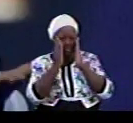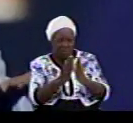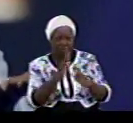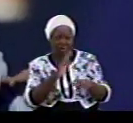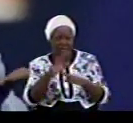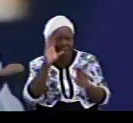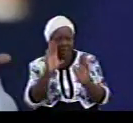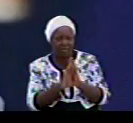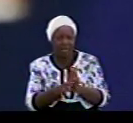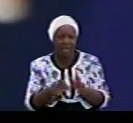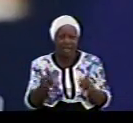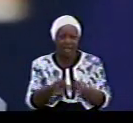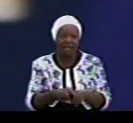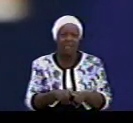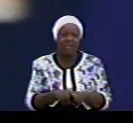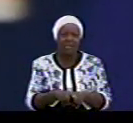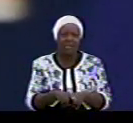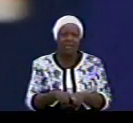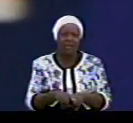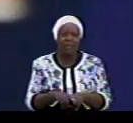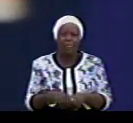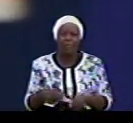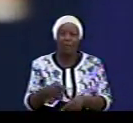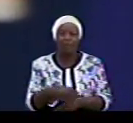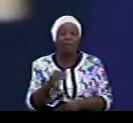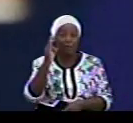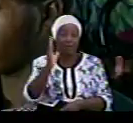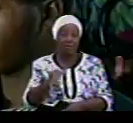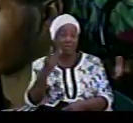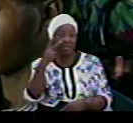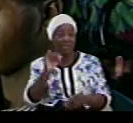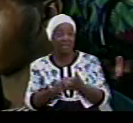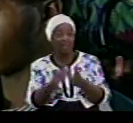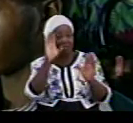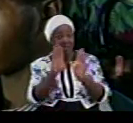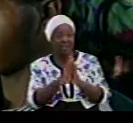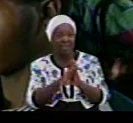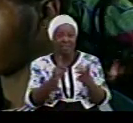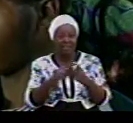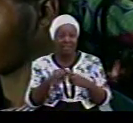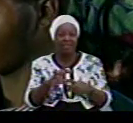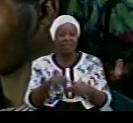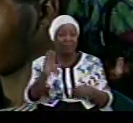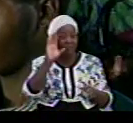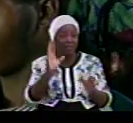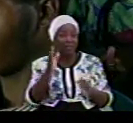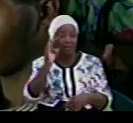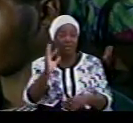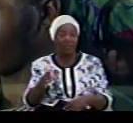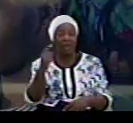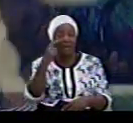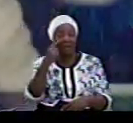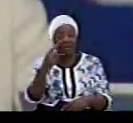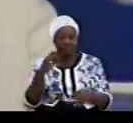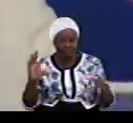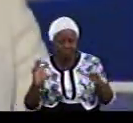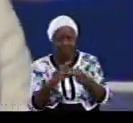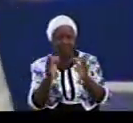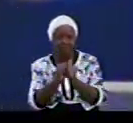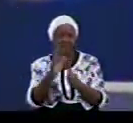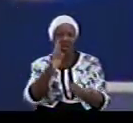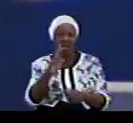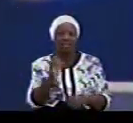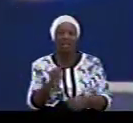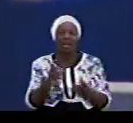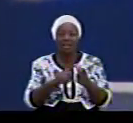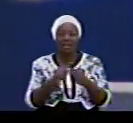at the photograph, my eyes met with her eyes. At that moment, the father in the hospital rose up and